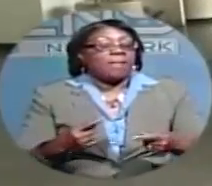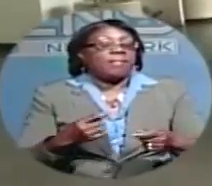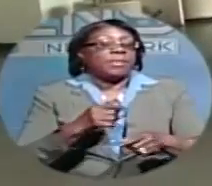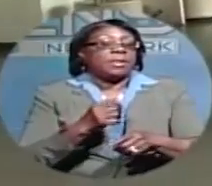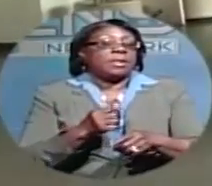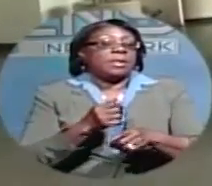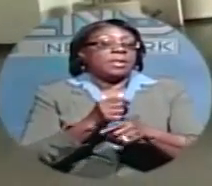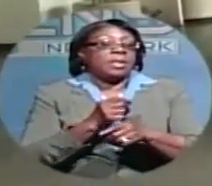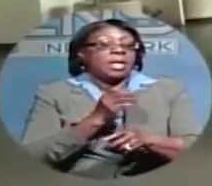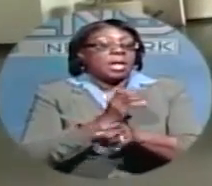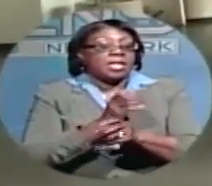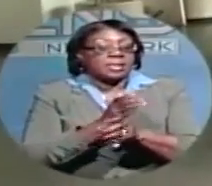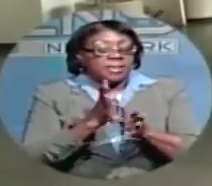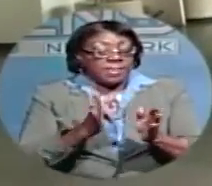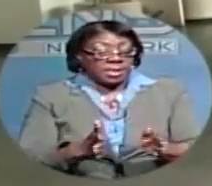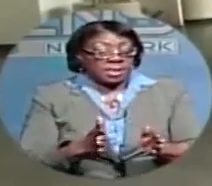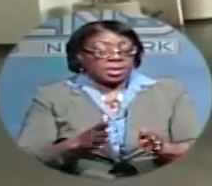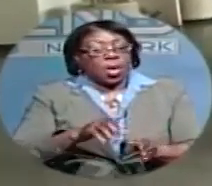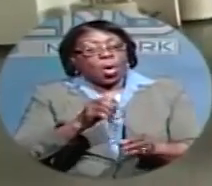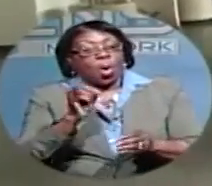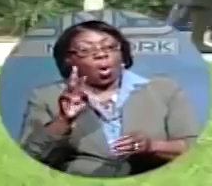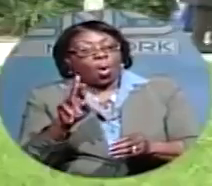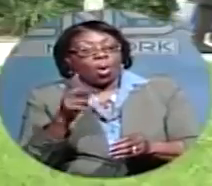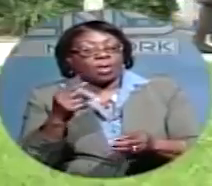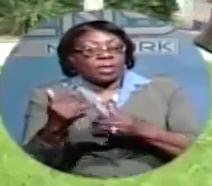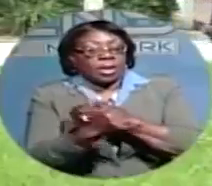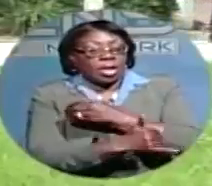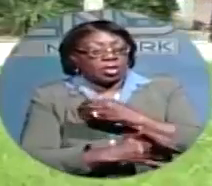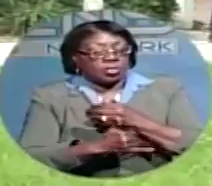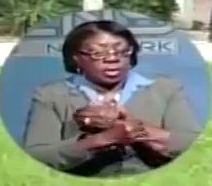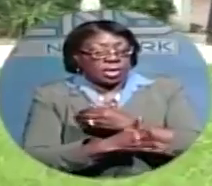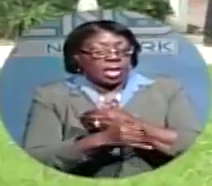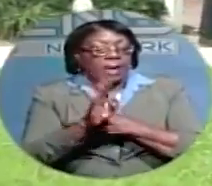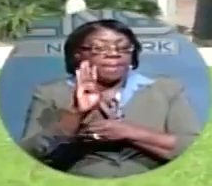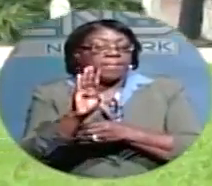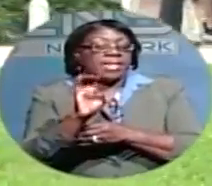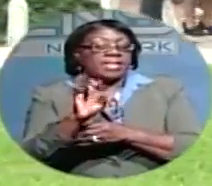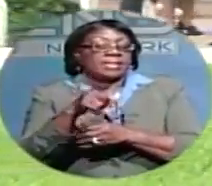country. BEC added that it is committed to working with the union on all matters.